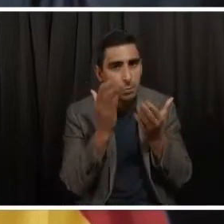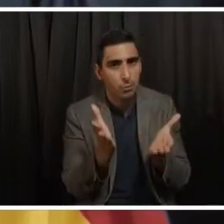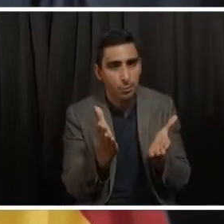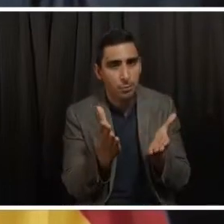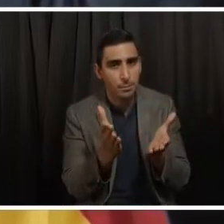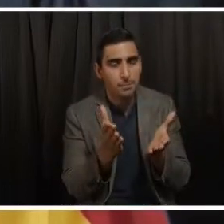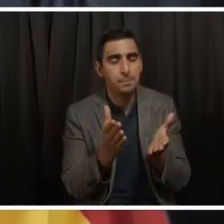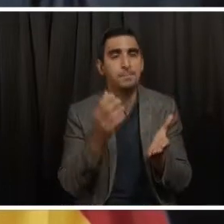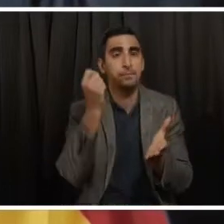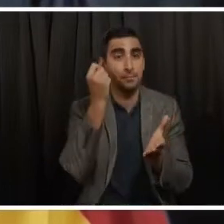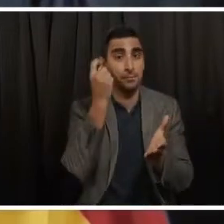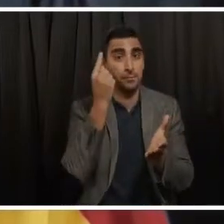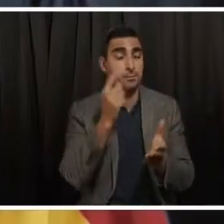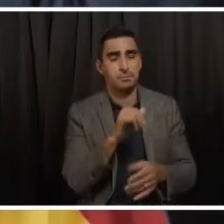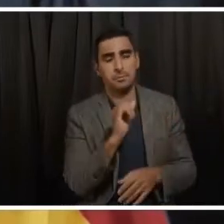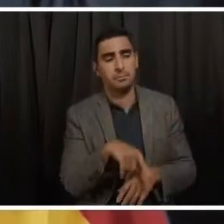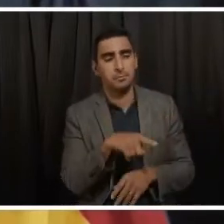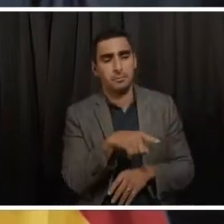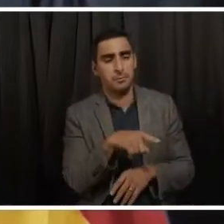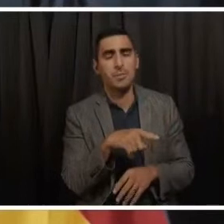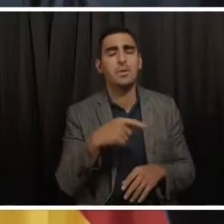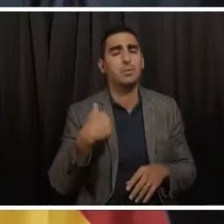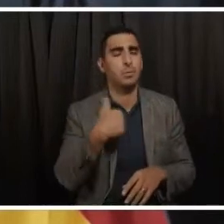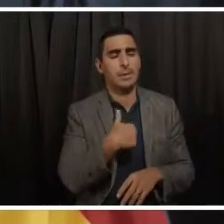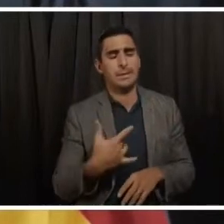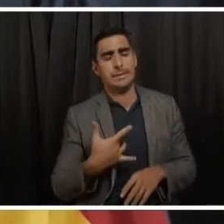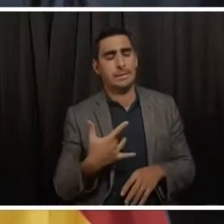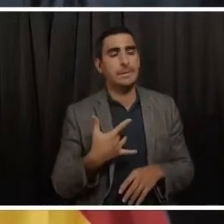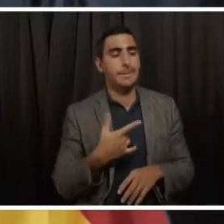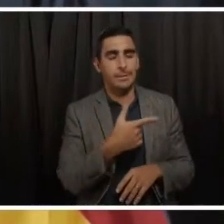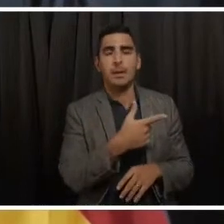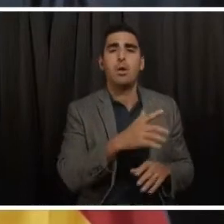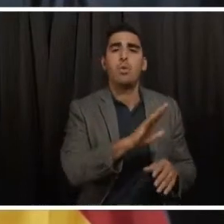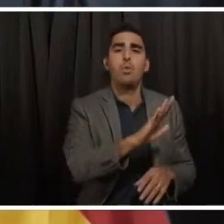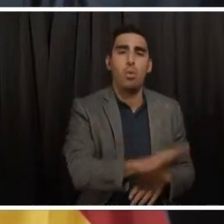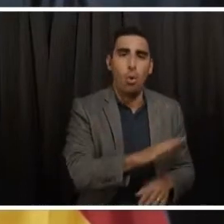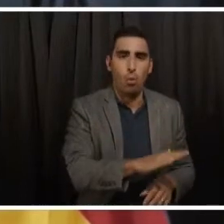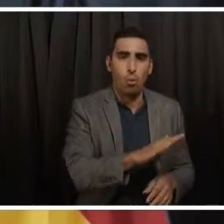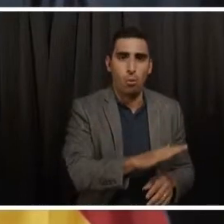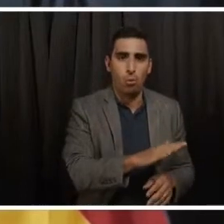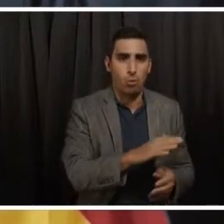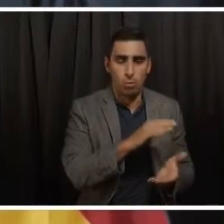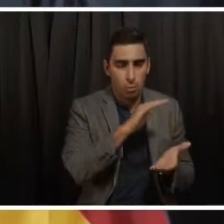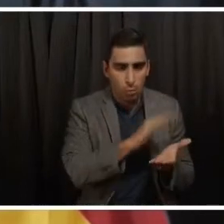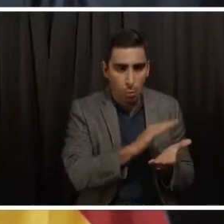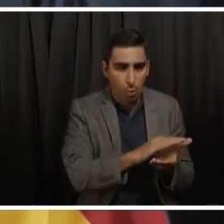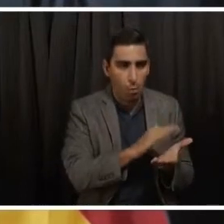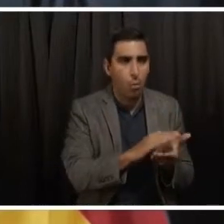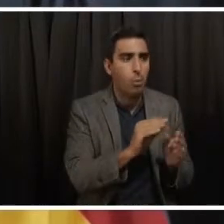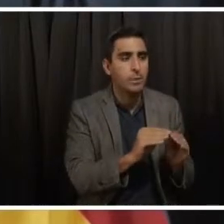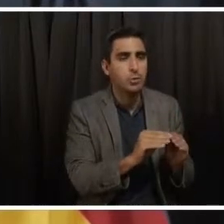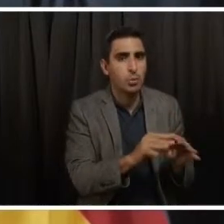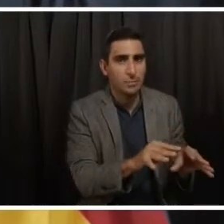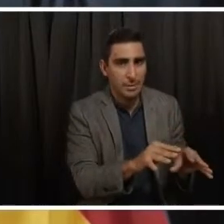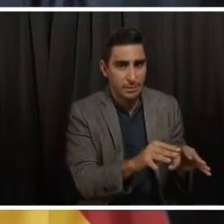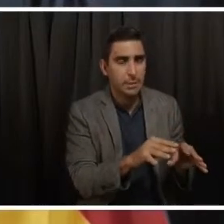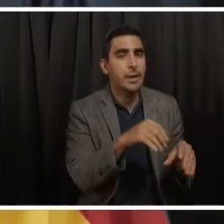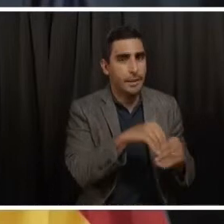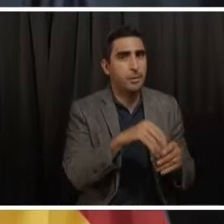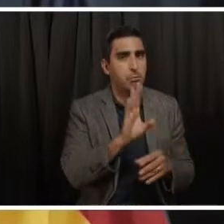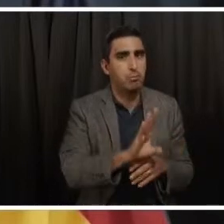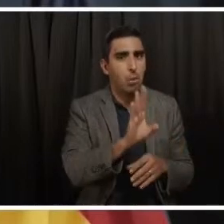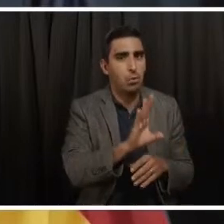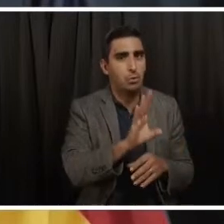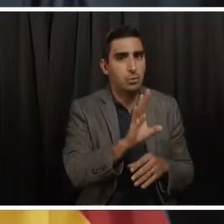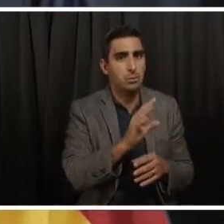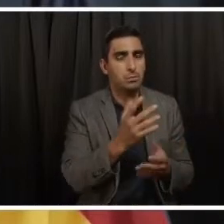feeling at this point is it's probably a very low level of circulation, a low level of community transmission that could potentially be occurring in Boulder.